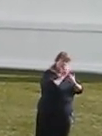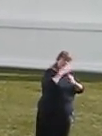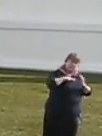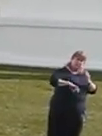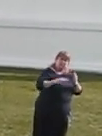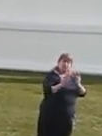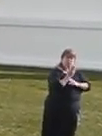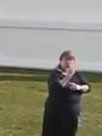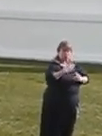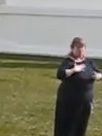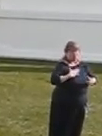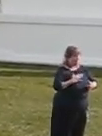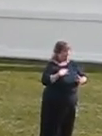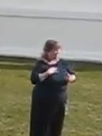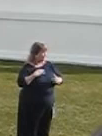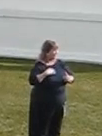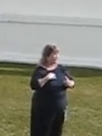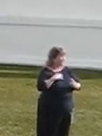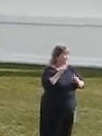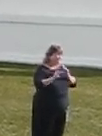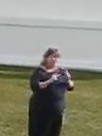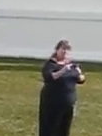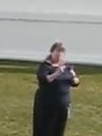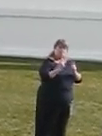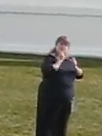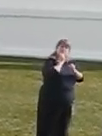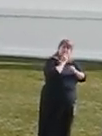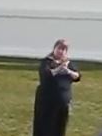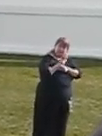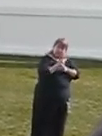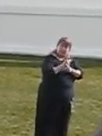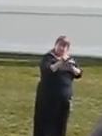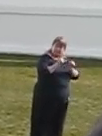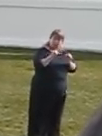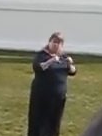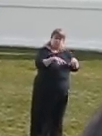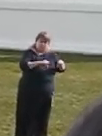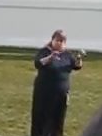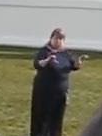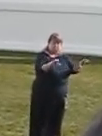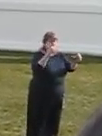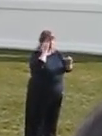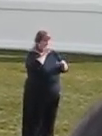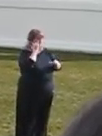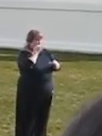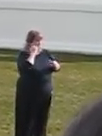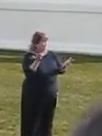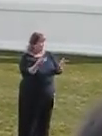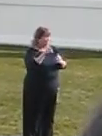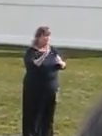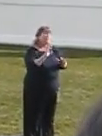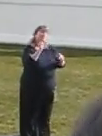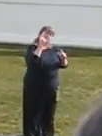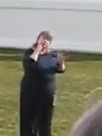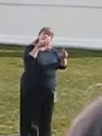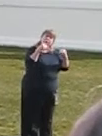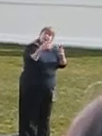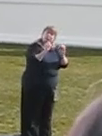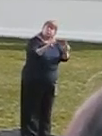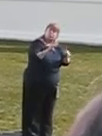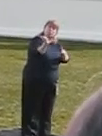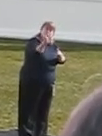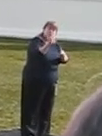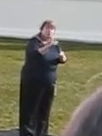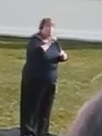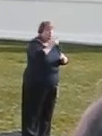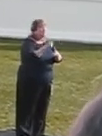through voluntary actions performed freely by caring individuals in Virginia. And while government can help provide opportunities, it